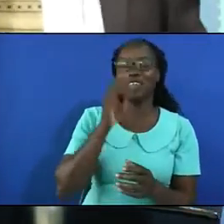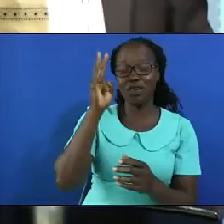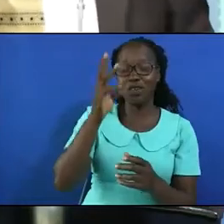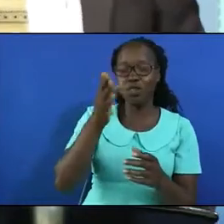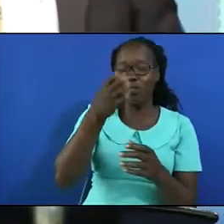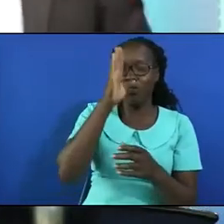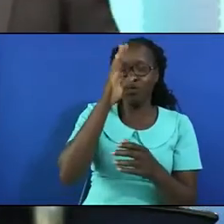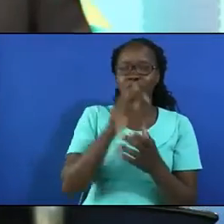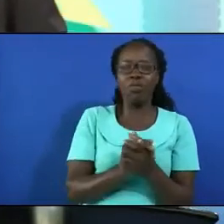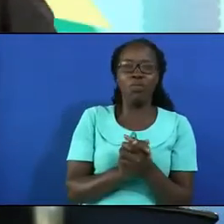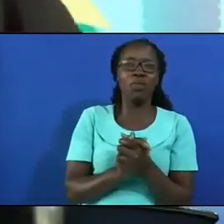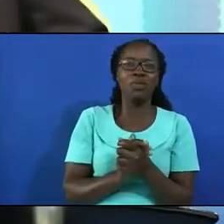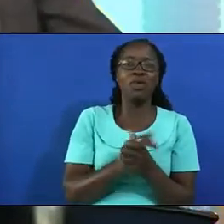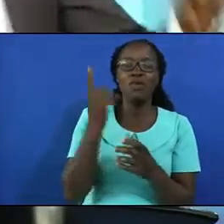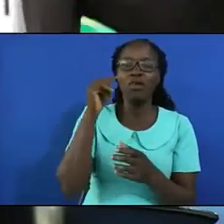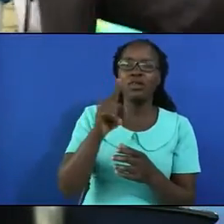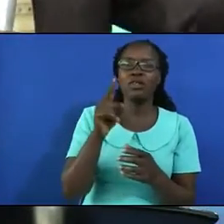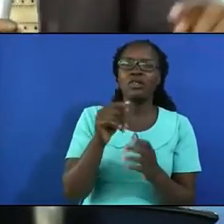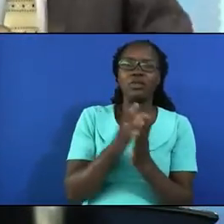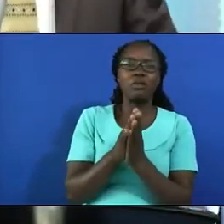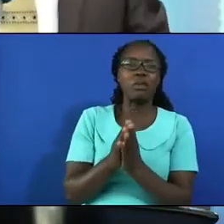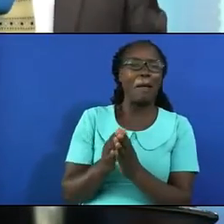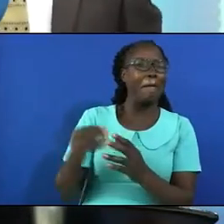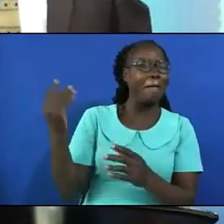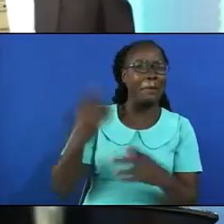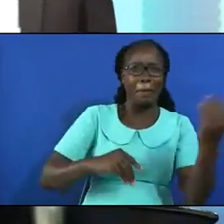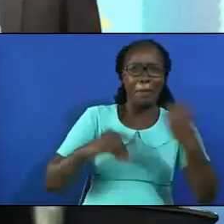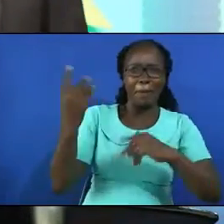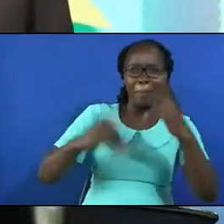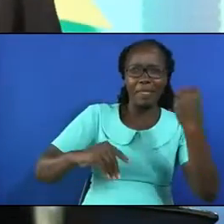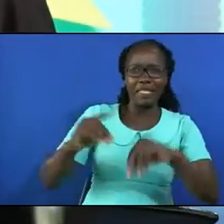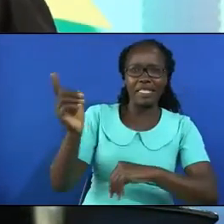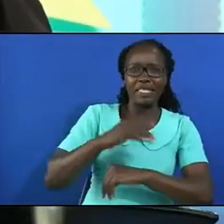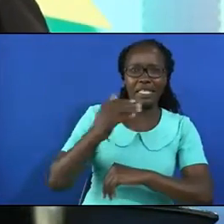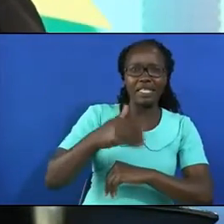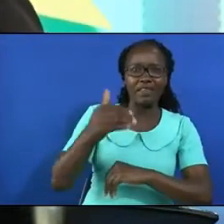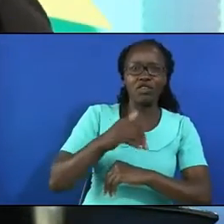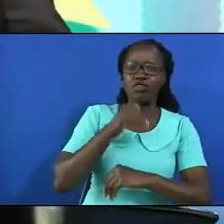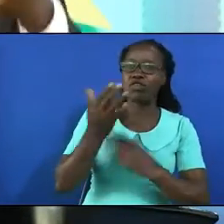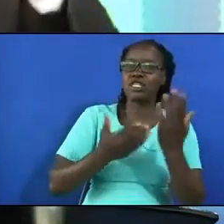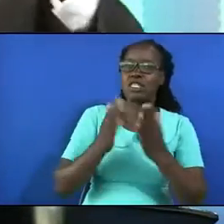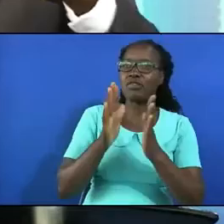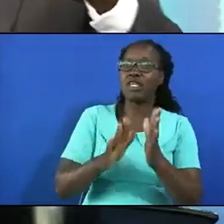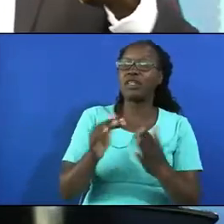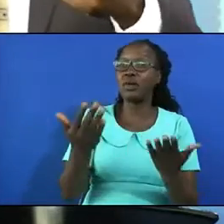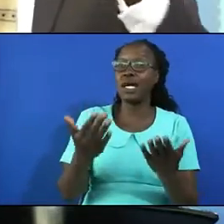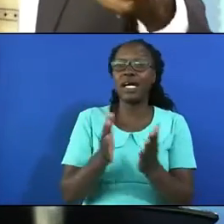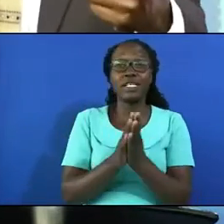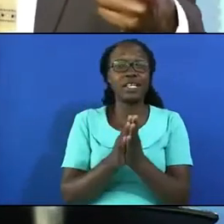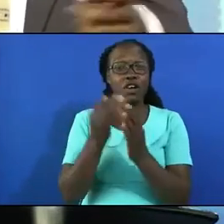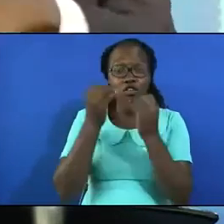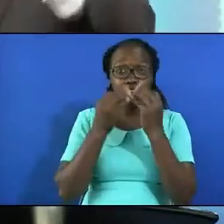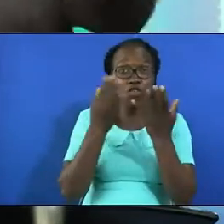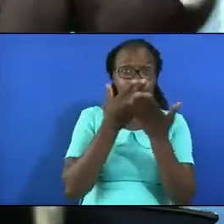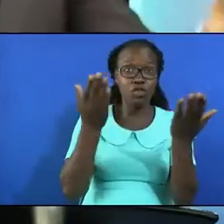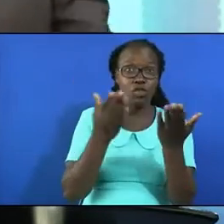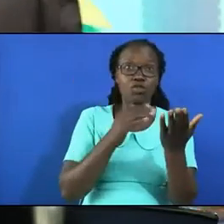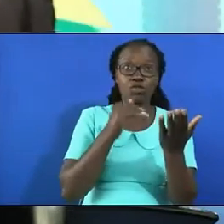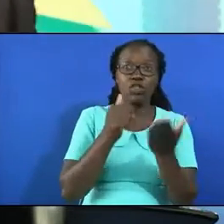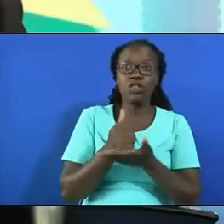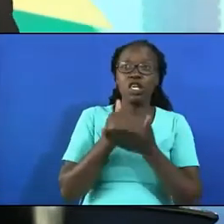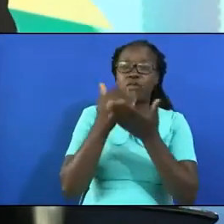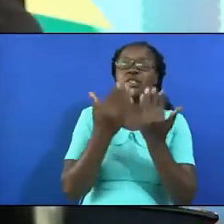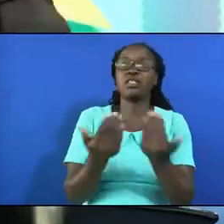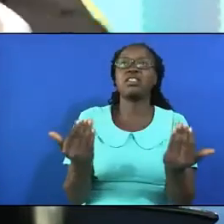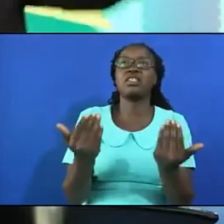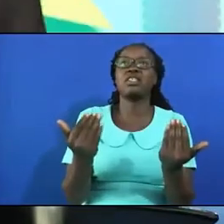will of God for you to be hammered every day. You are not serving anyone. And by the way, for your information, you are not even helping